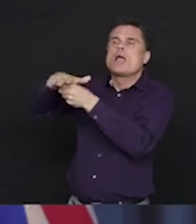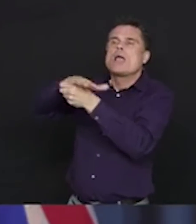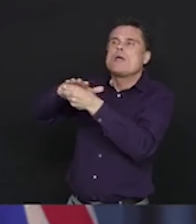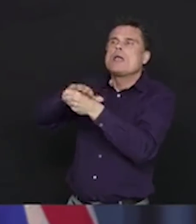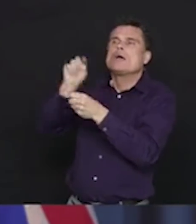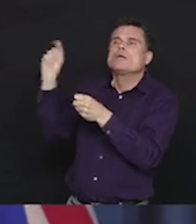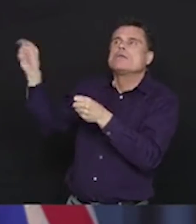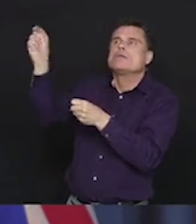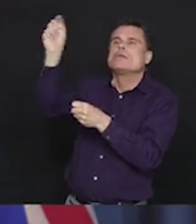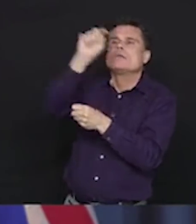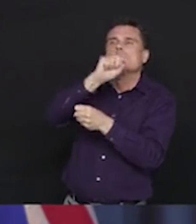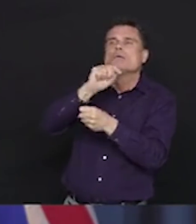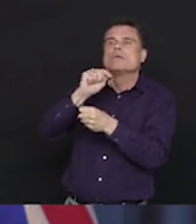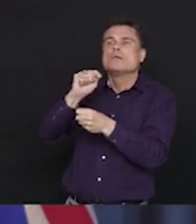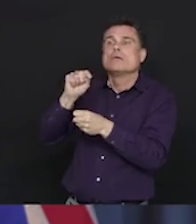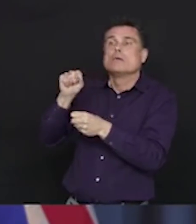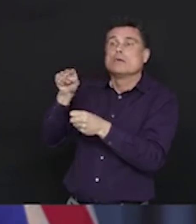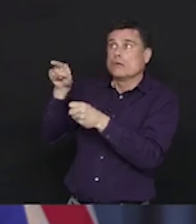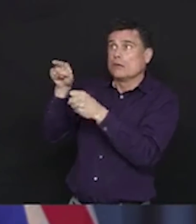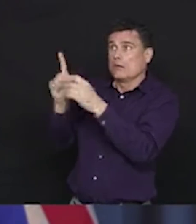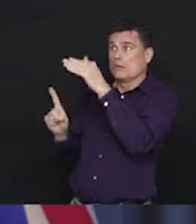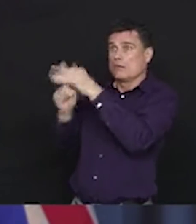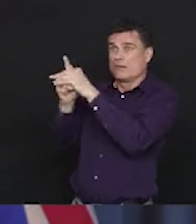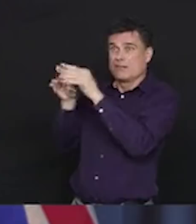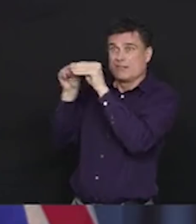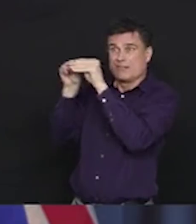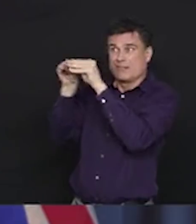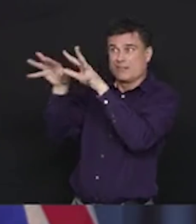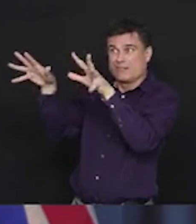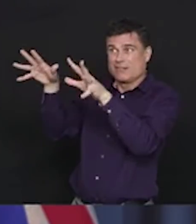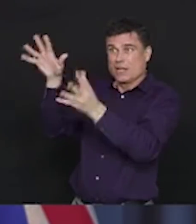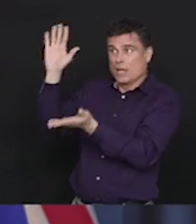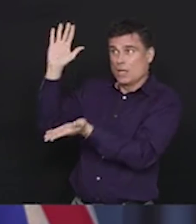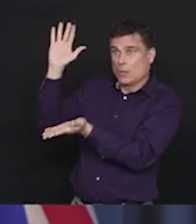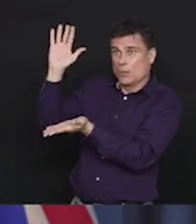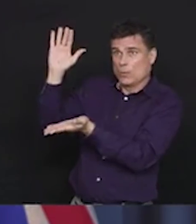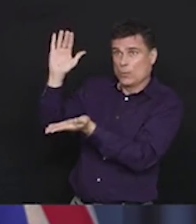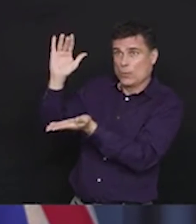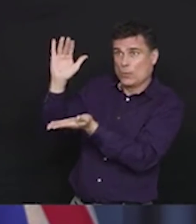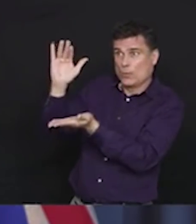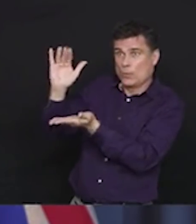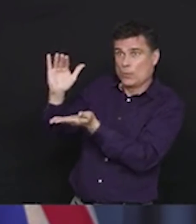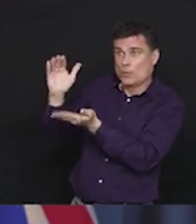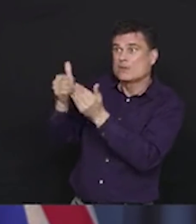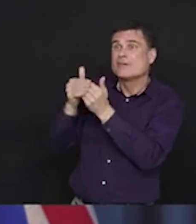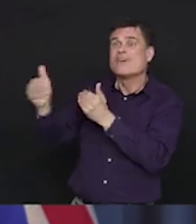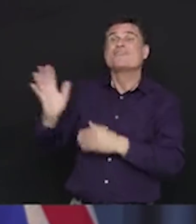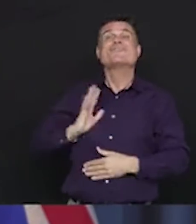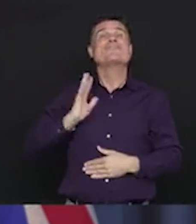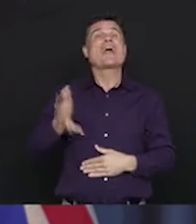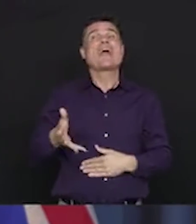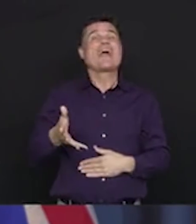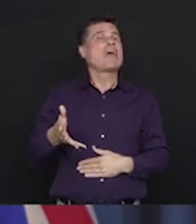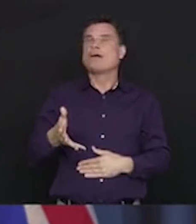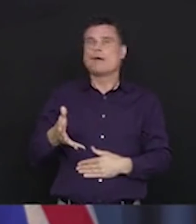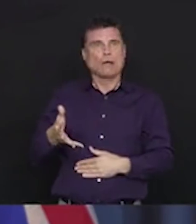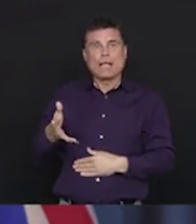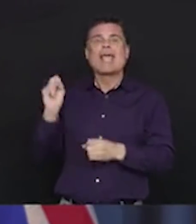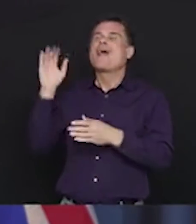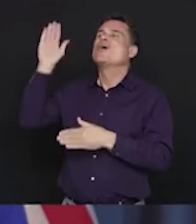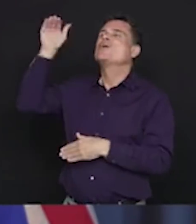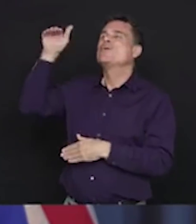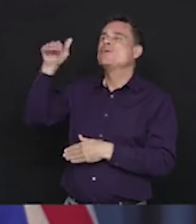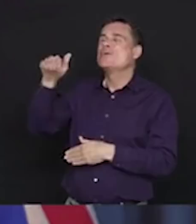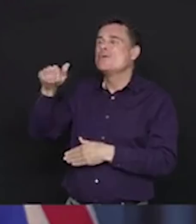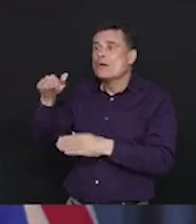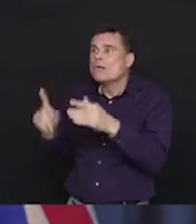different factors, but part of it is how we respond to them. And we've seen in other countries that we do reach a peak and we start to see things